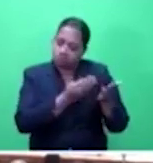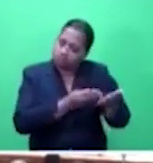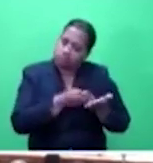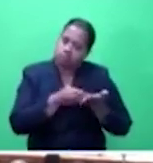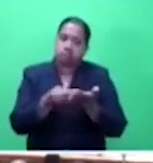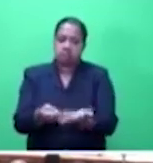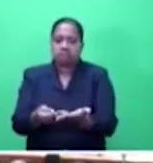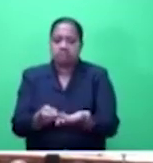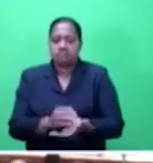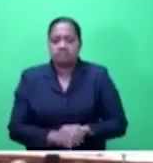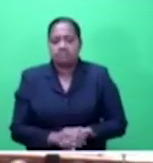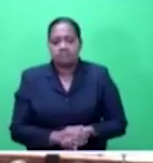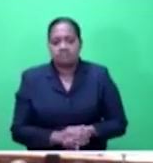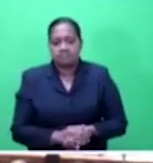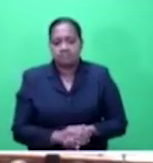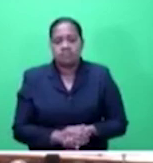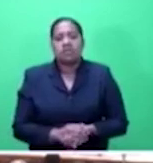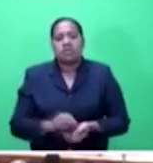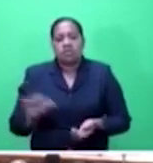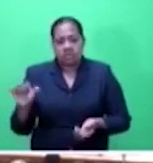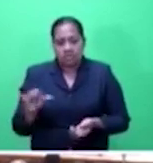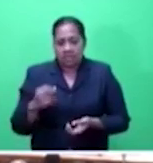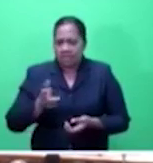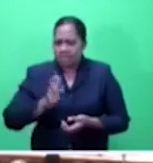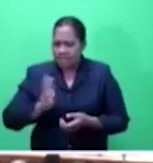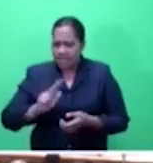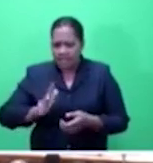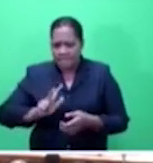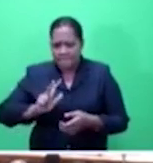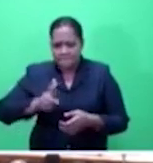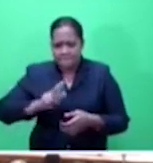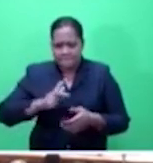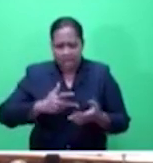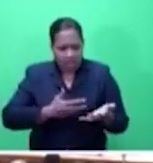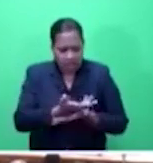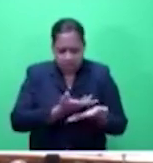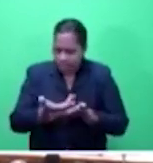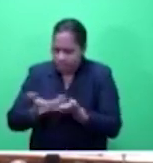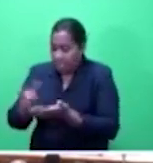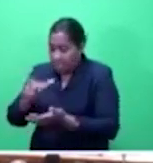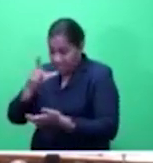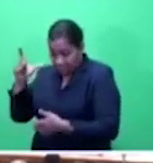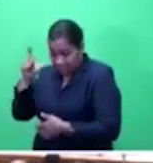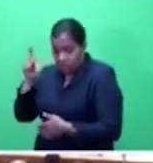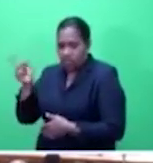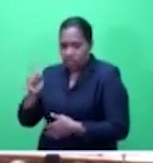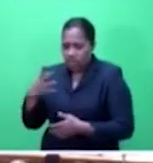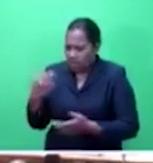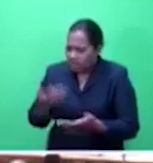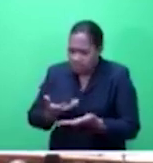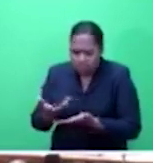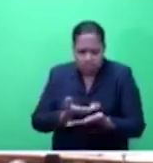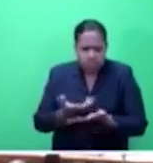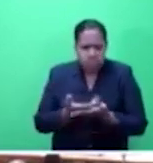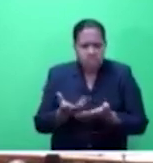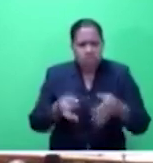been communicating with the banks and hire purchase companies over the last couple of weeks. Yesterday we got a deal done to defer loan repayments for